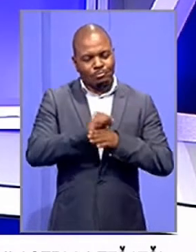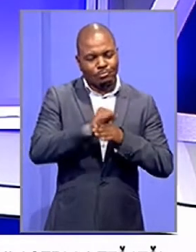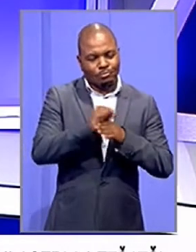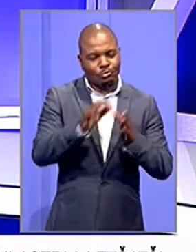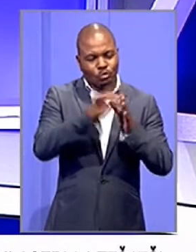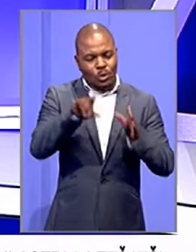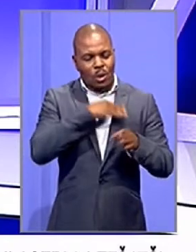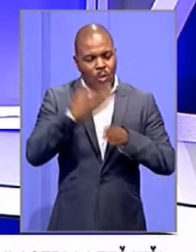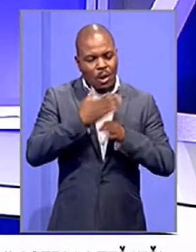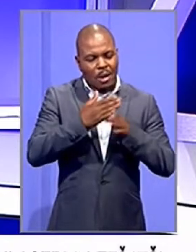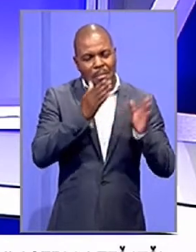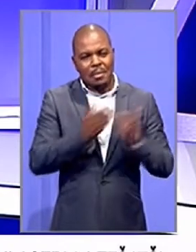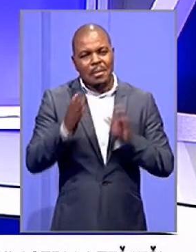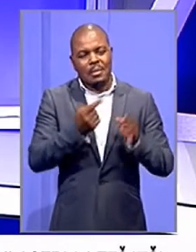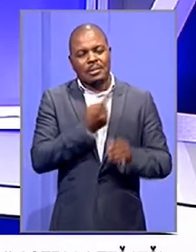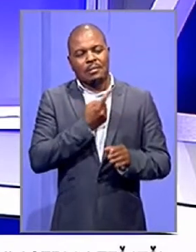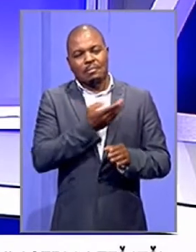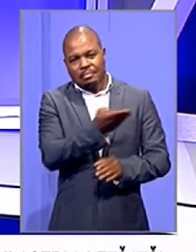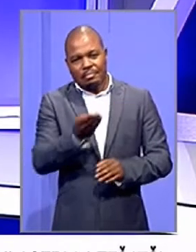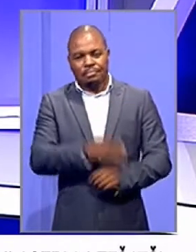ba itukišetšago mošomo.